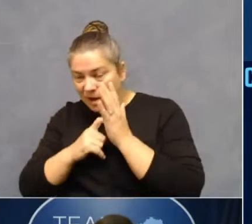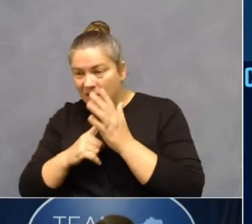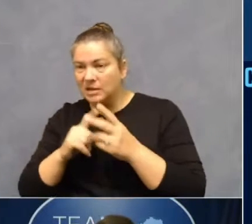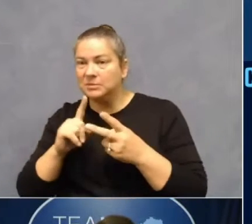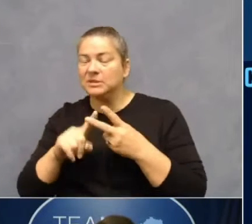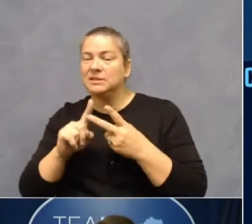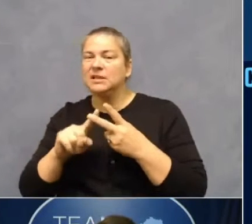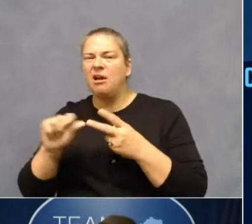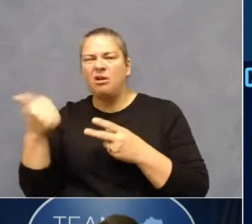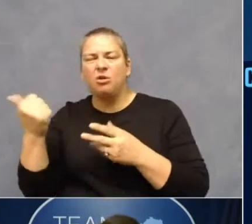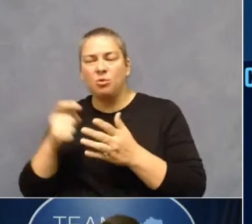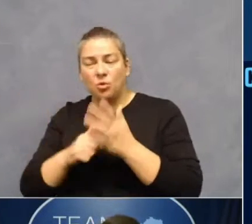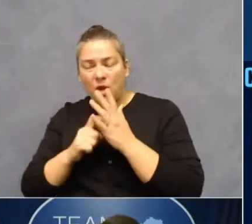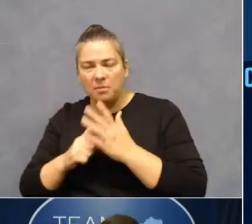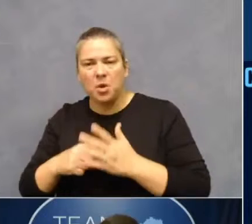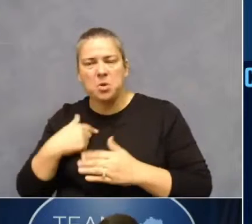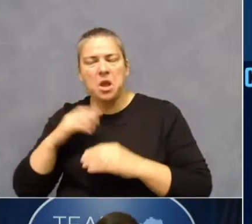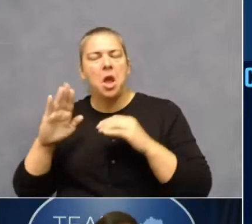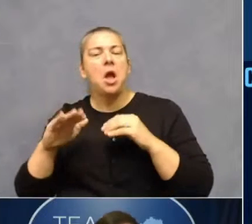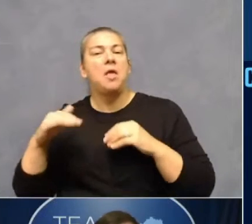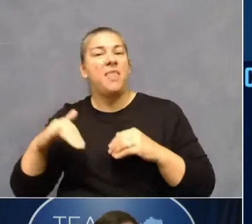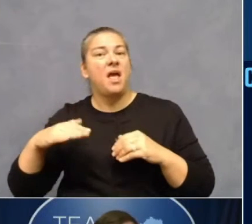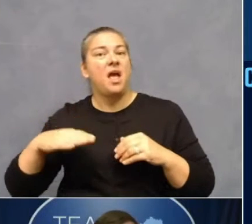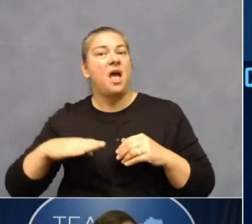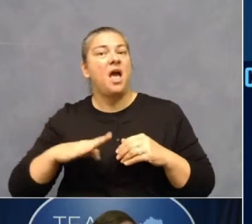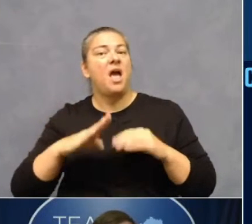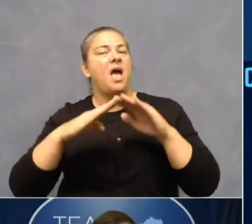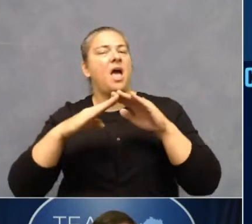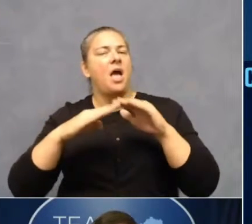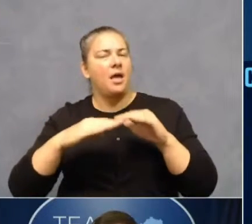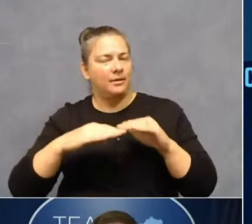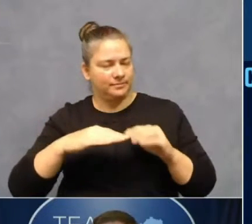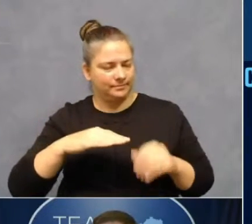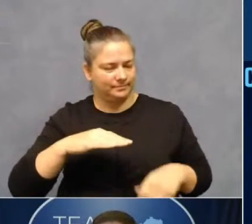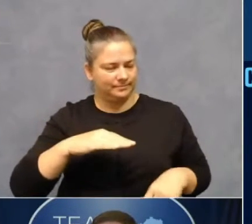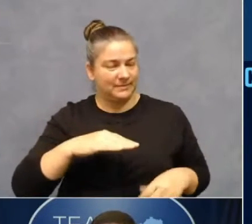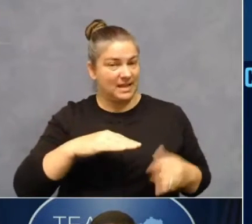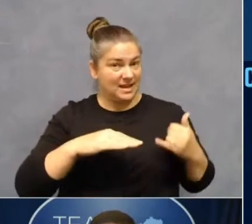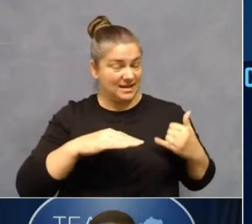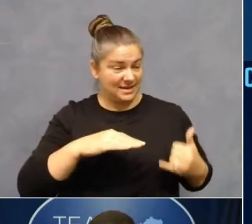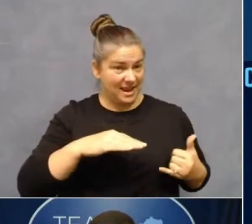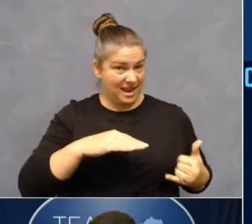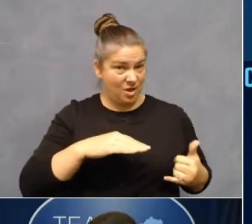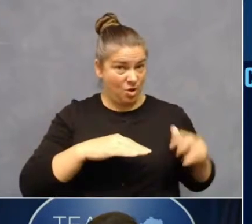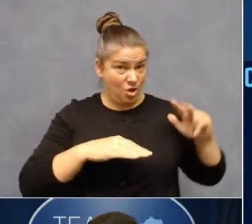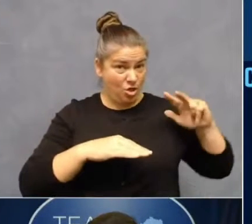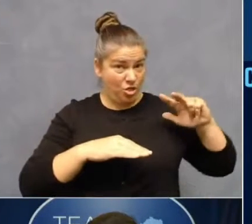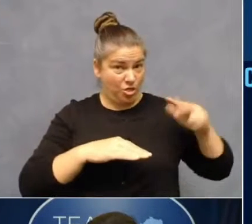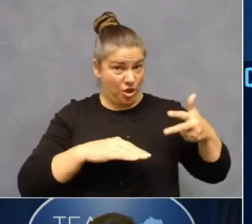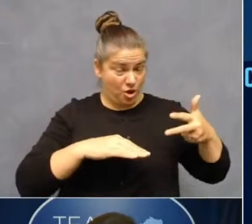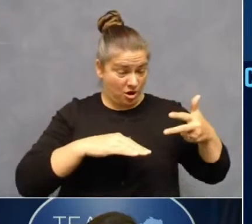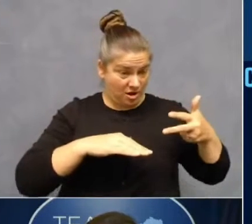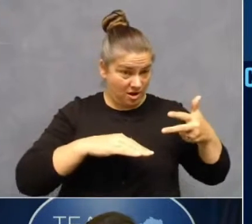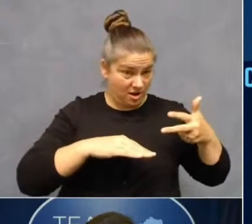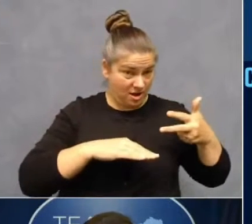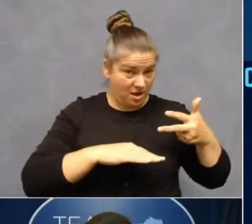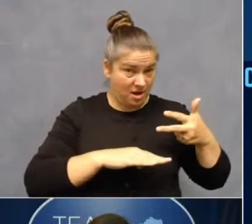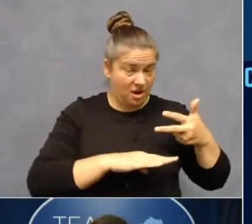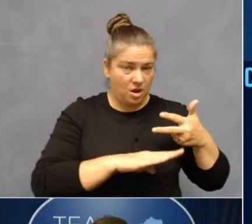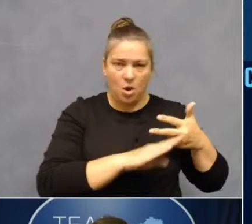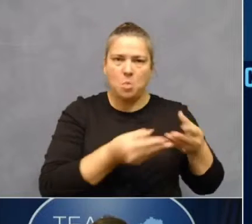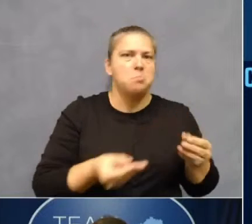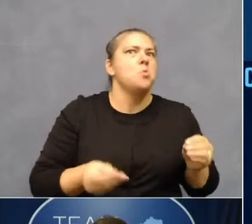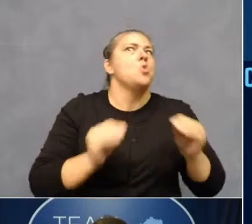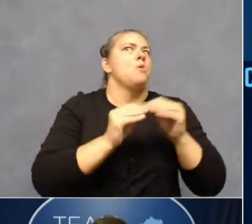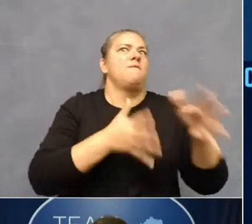then. The scale and speed of the growth of this third escalation is faster than